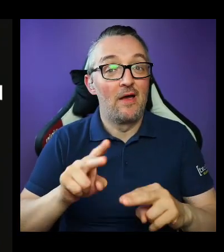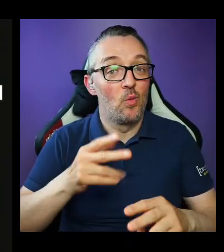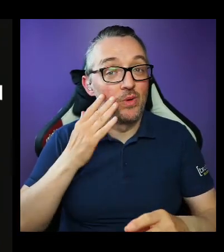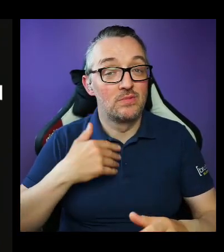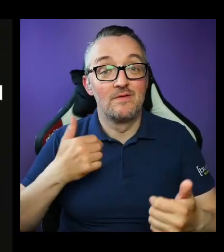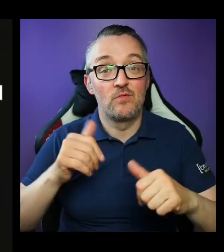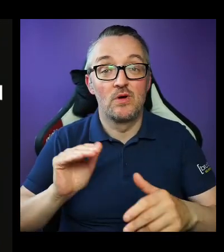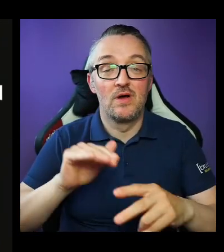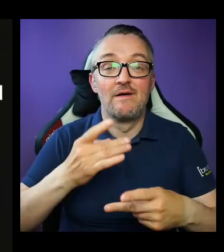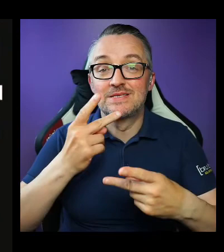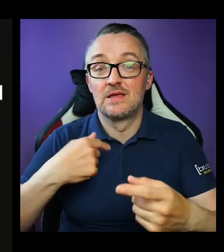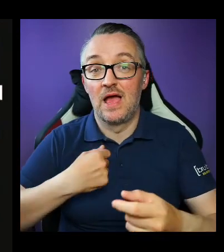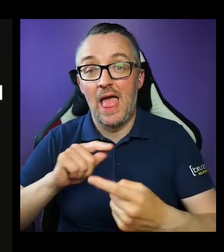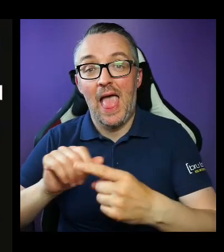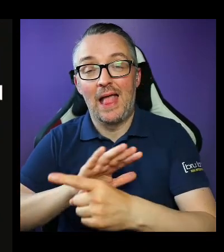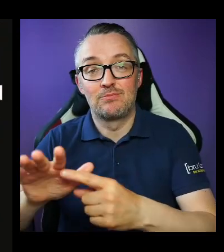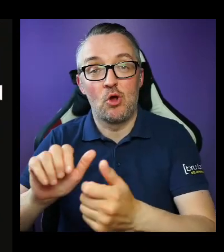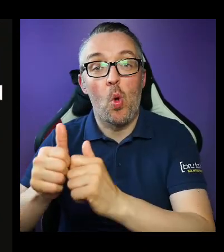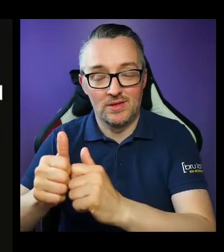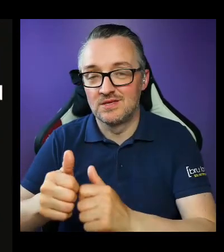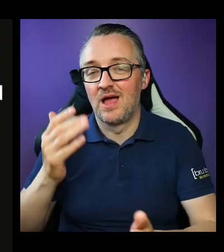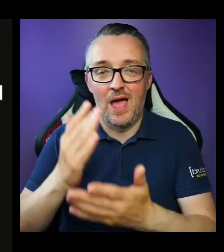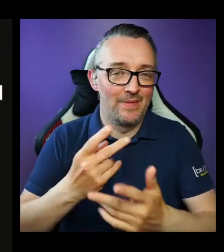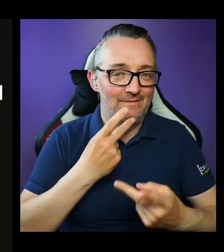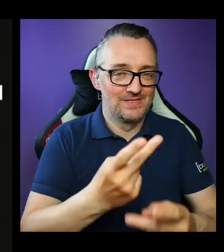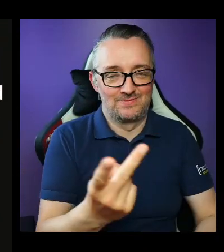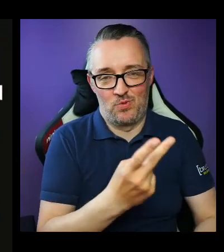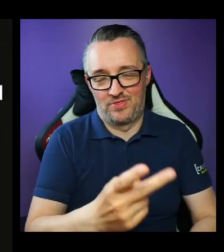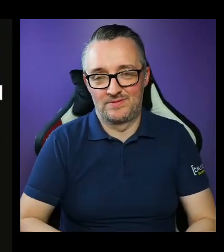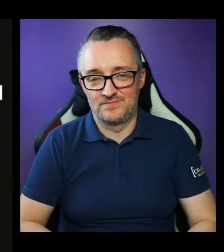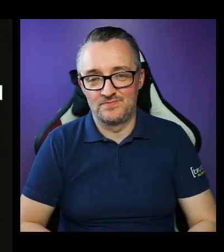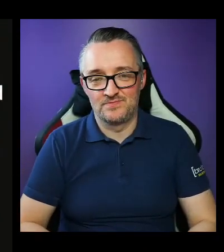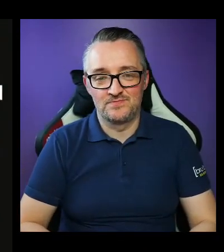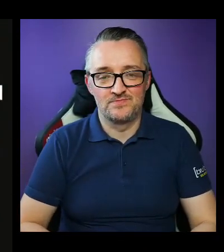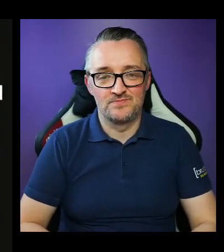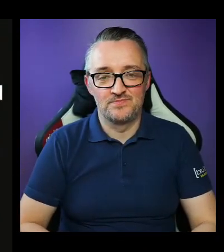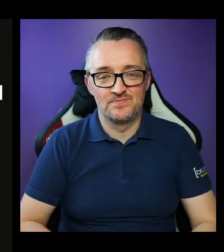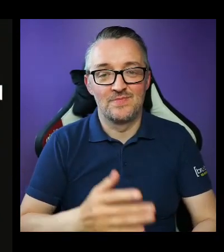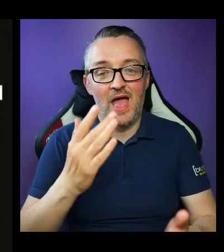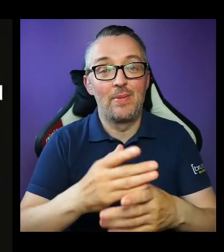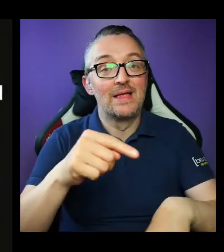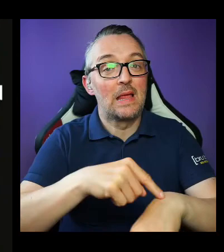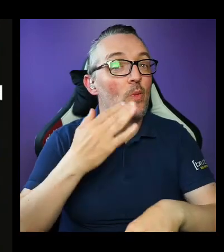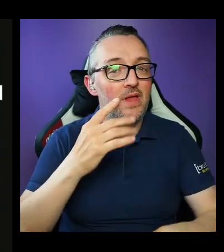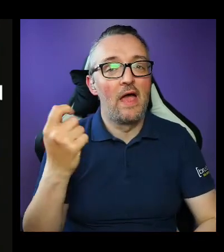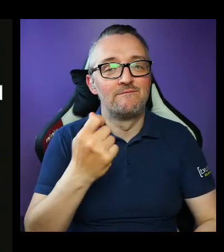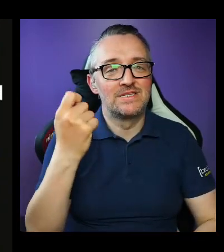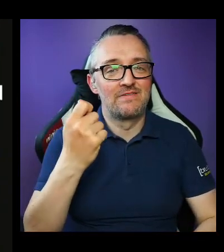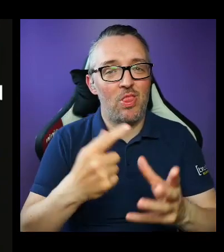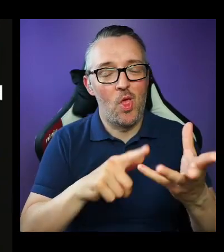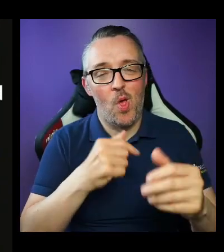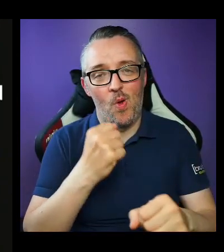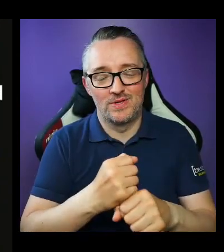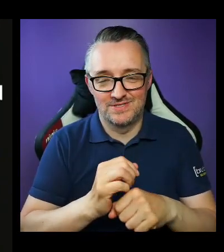when I also come and visit all my colleagues from Edinburgh. Yeah, can't wait. Ideally at festival time.